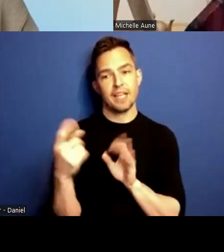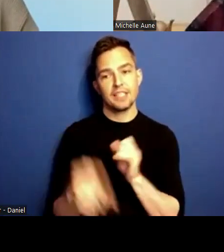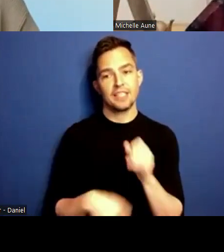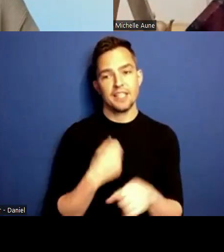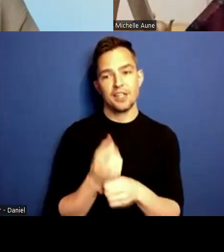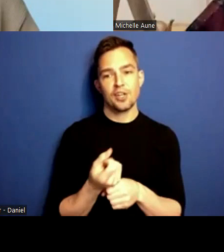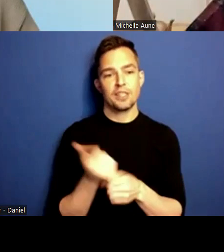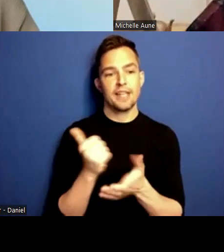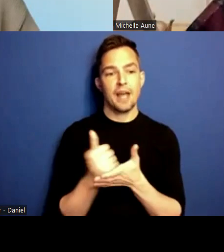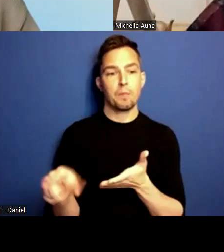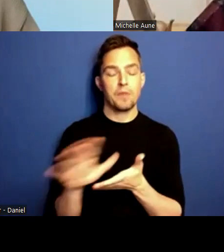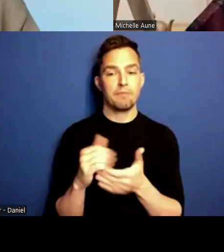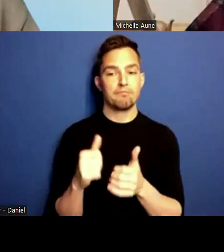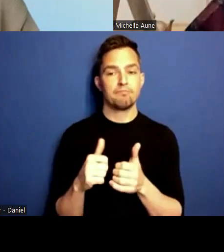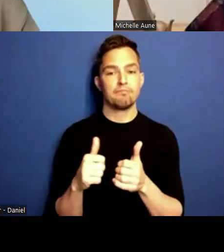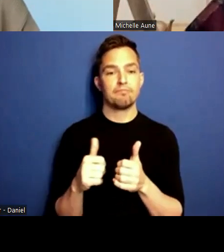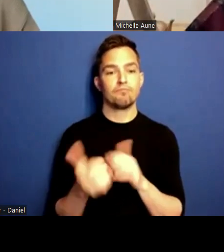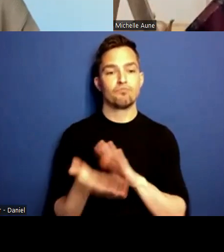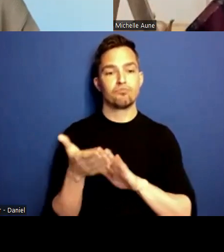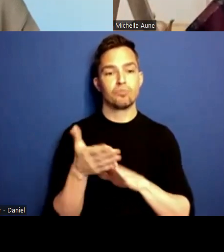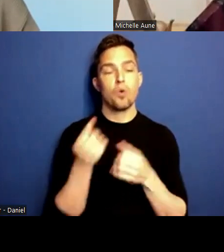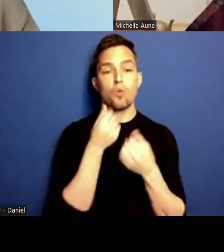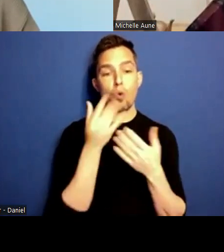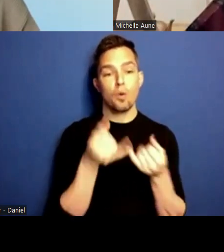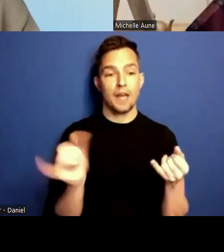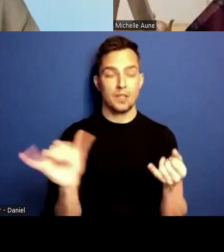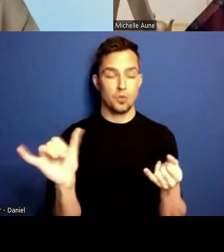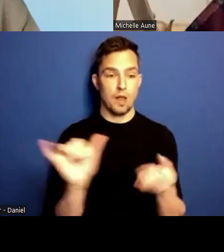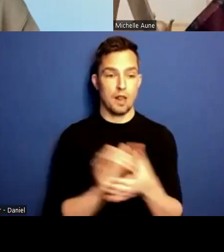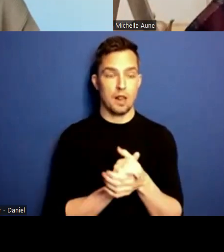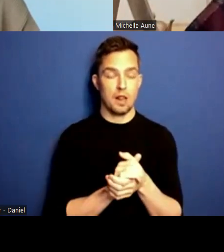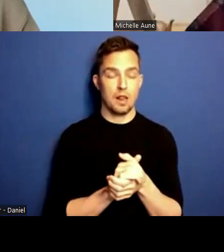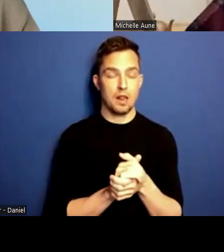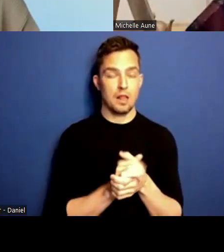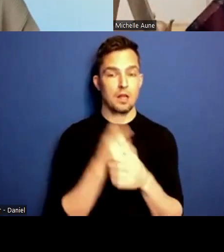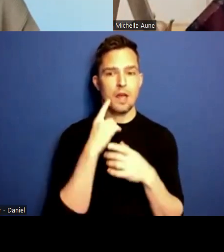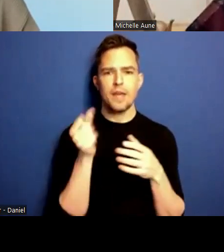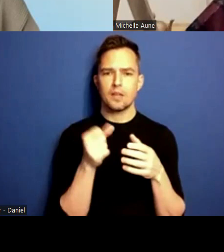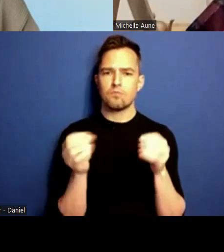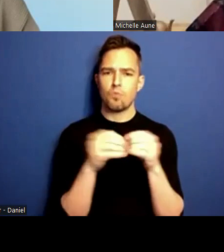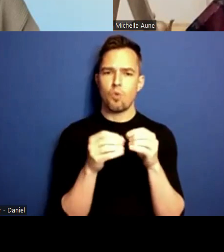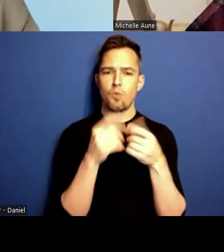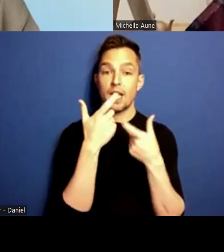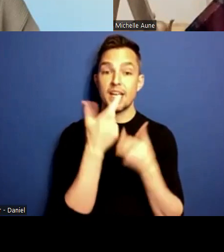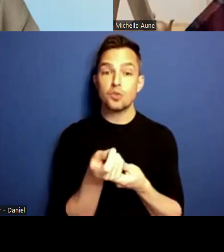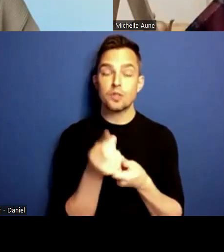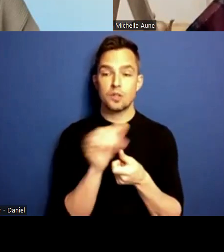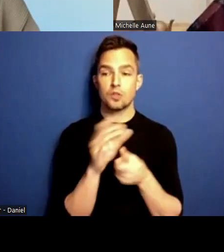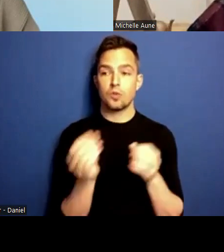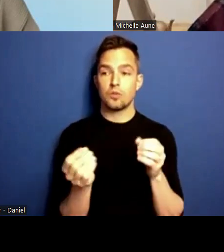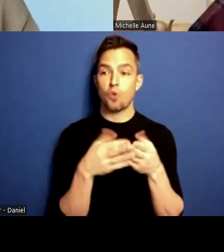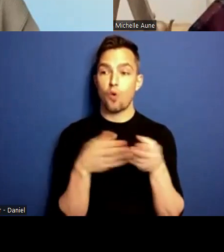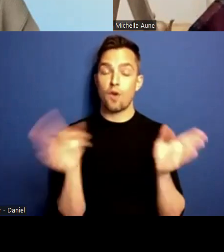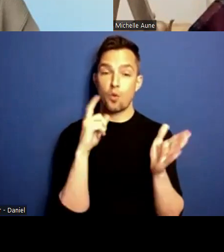help them stand up warm lines as well. So I think there is growing interest, as well as I think just overall recognition of